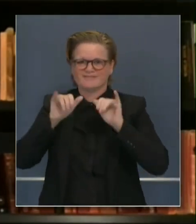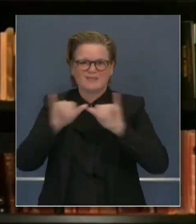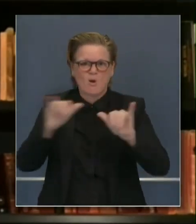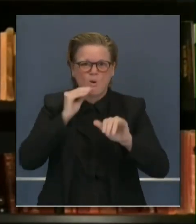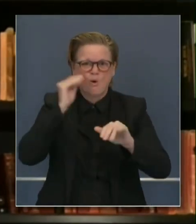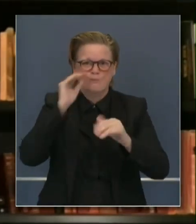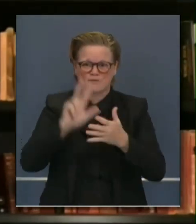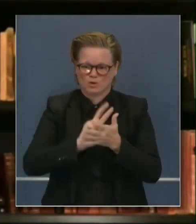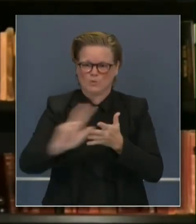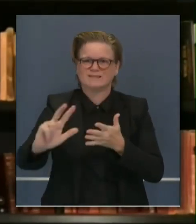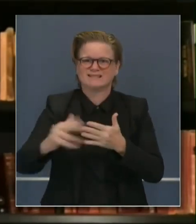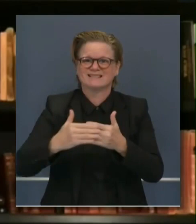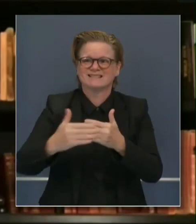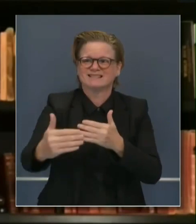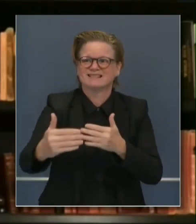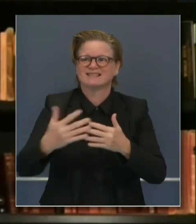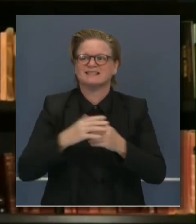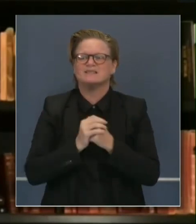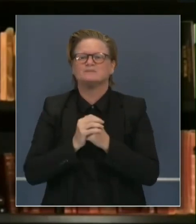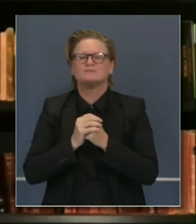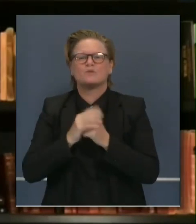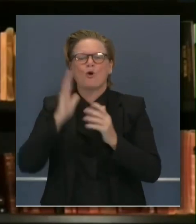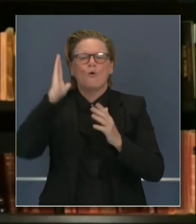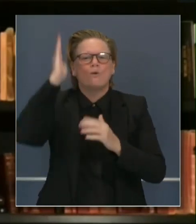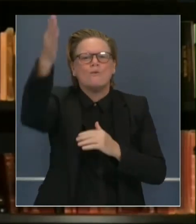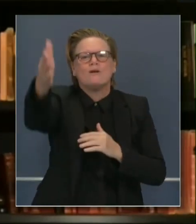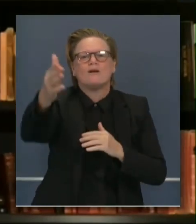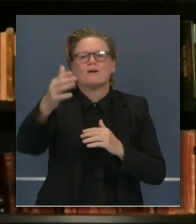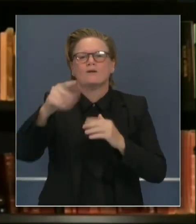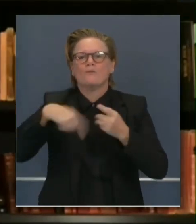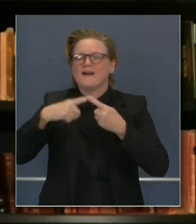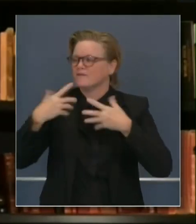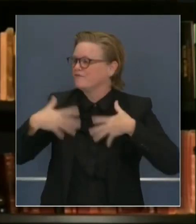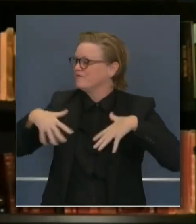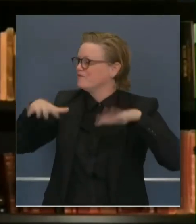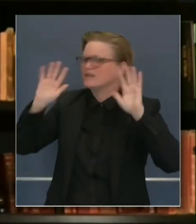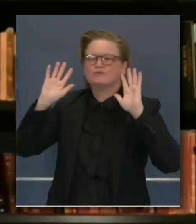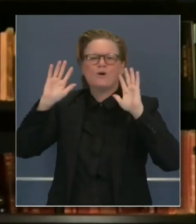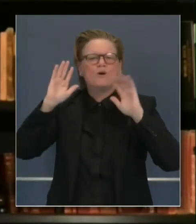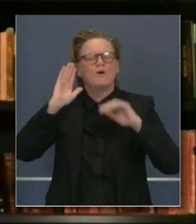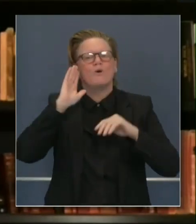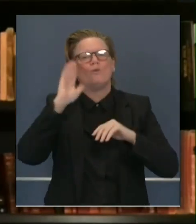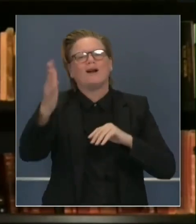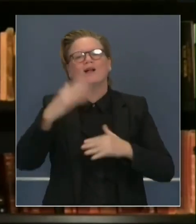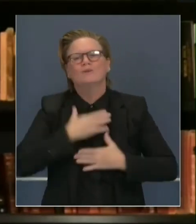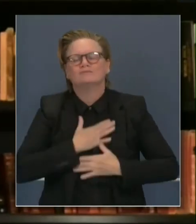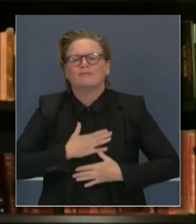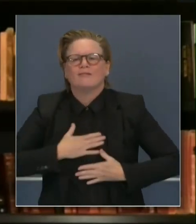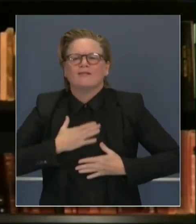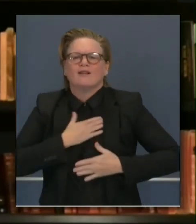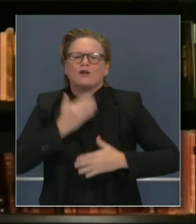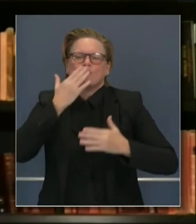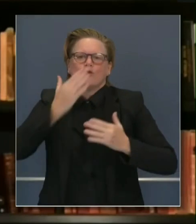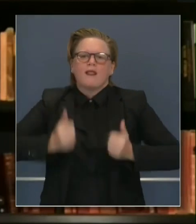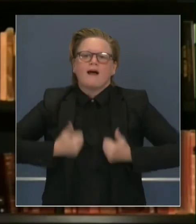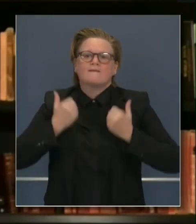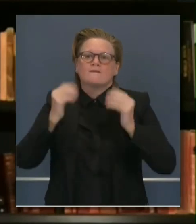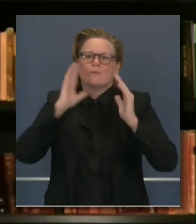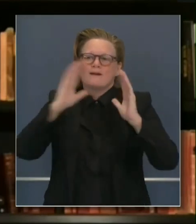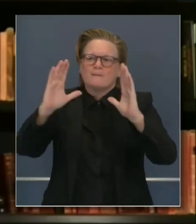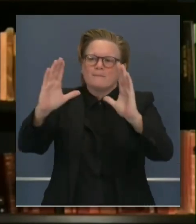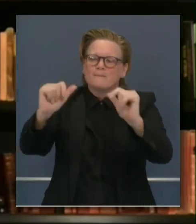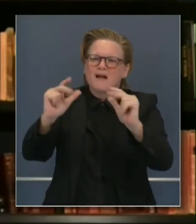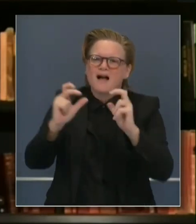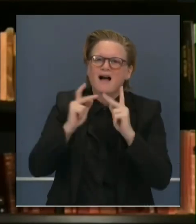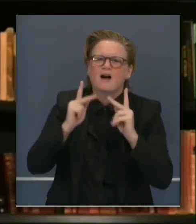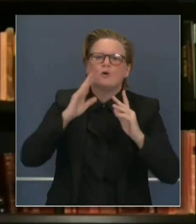another side of this. We will be resilient and we will recover as a state, and all of us will be rewarded by knowing we saved